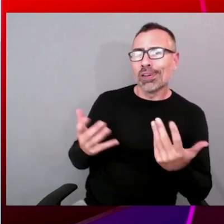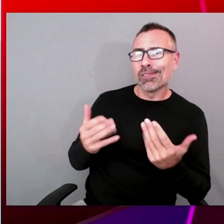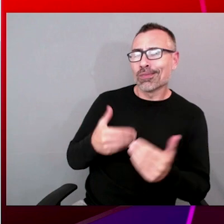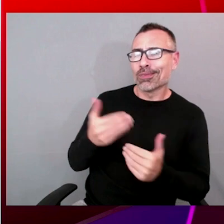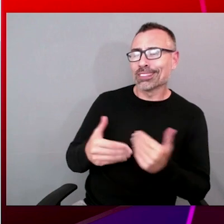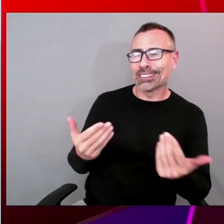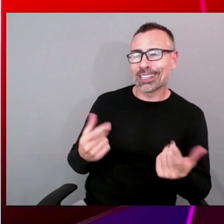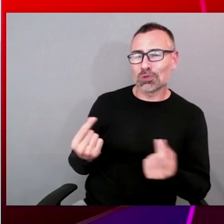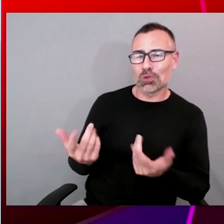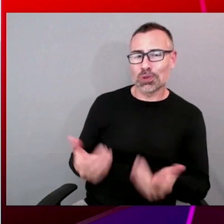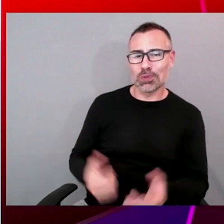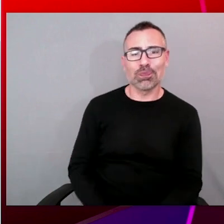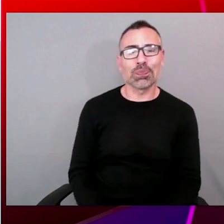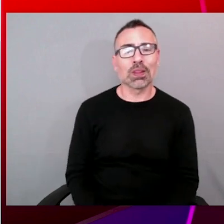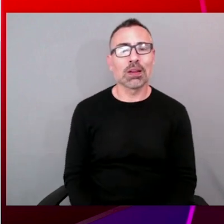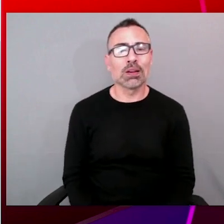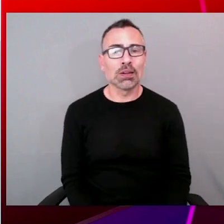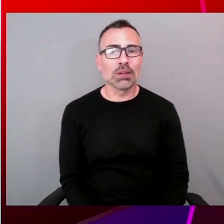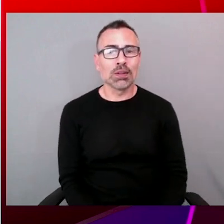do?